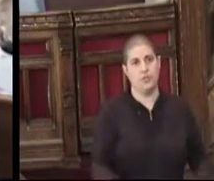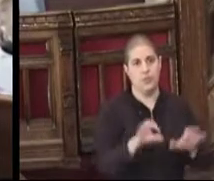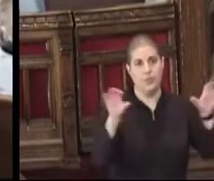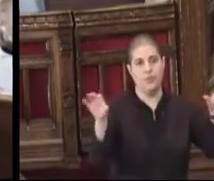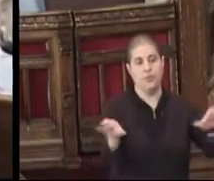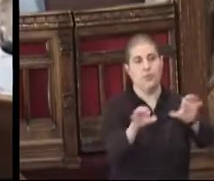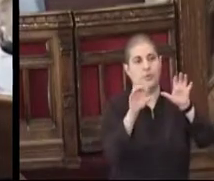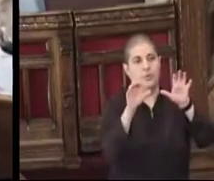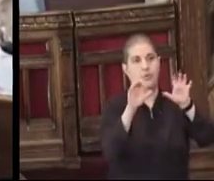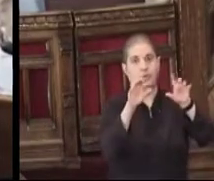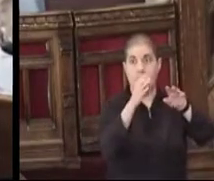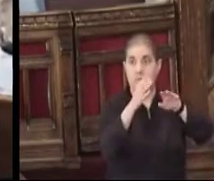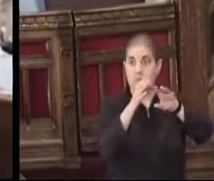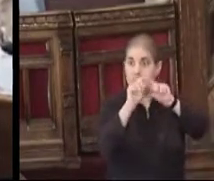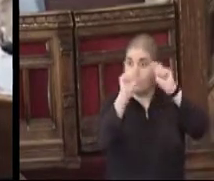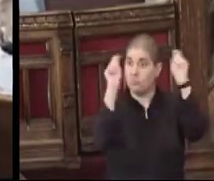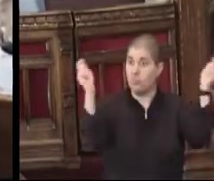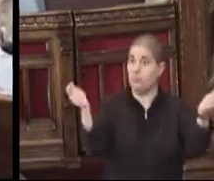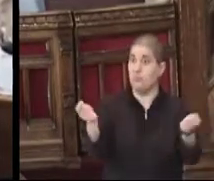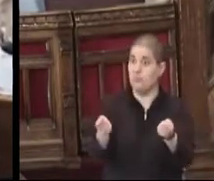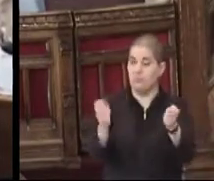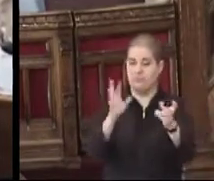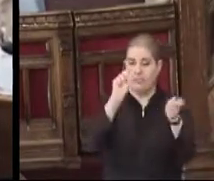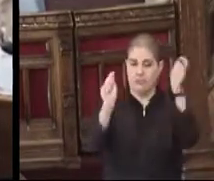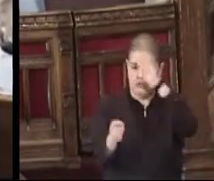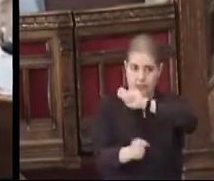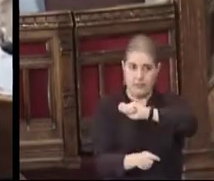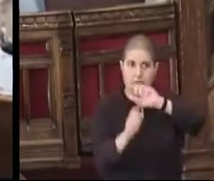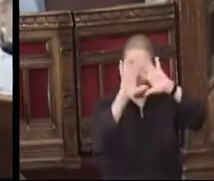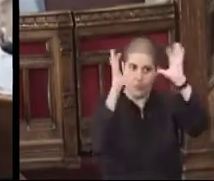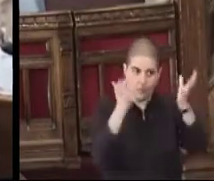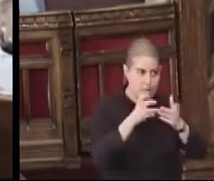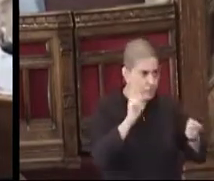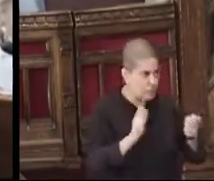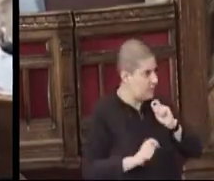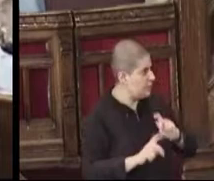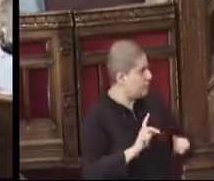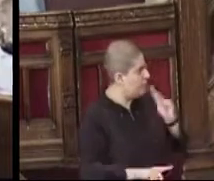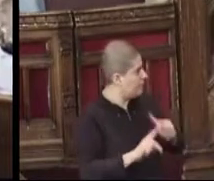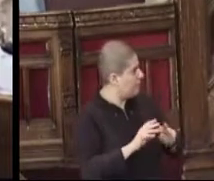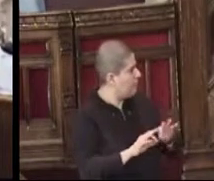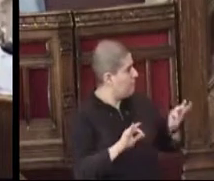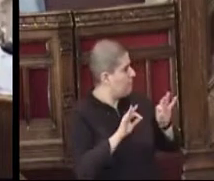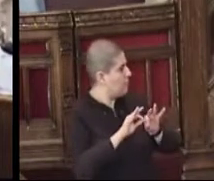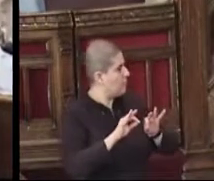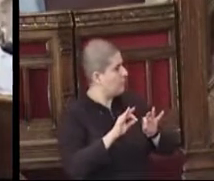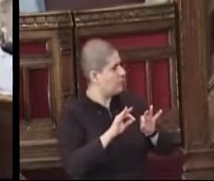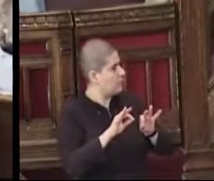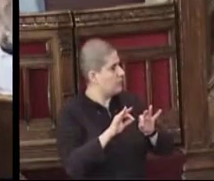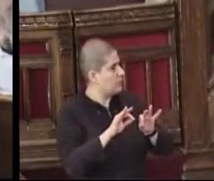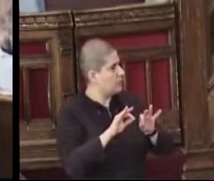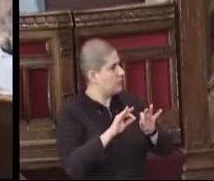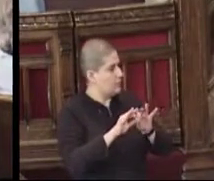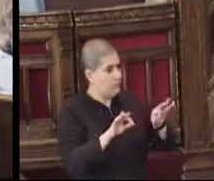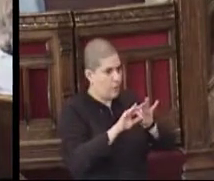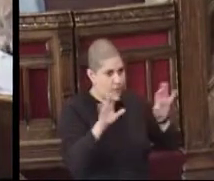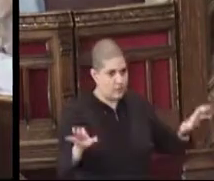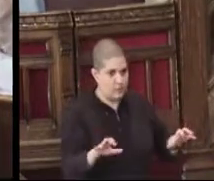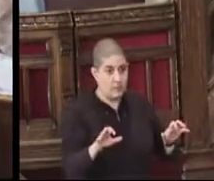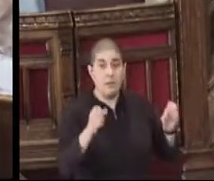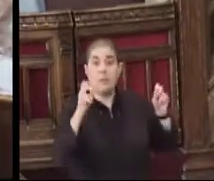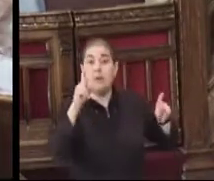world. Sometimes this is talked about in terms of, is the church a hospital or a fitness